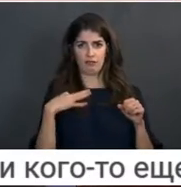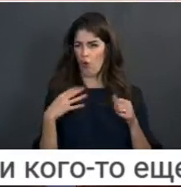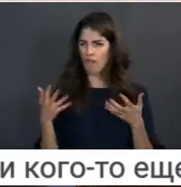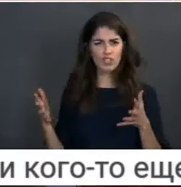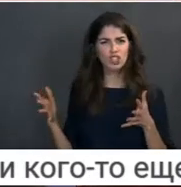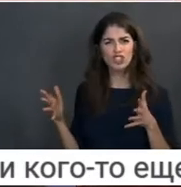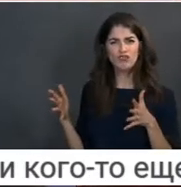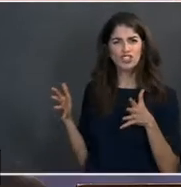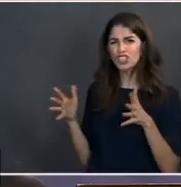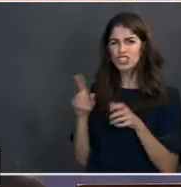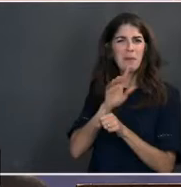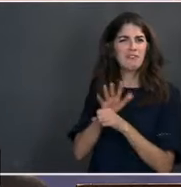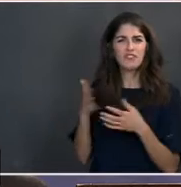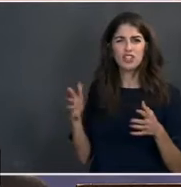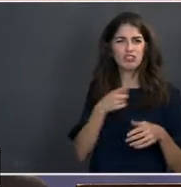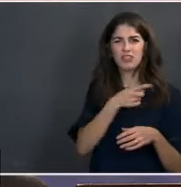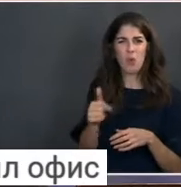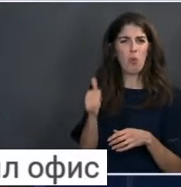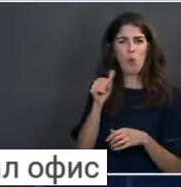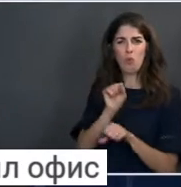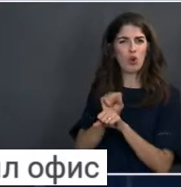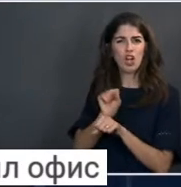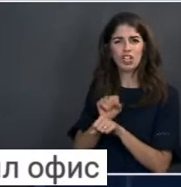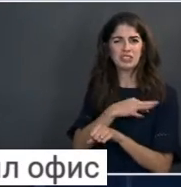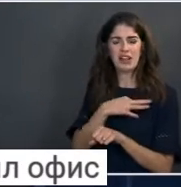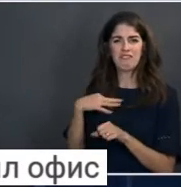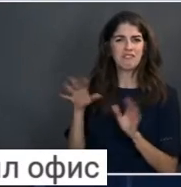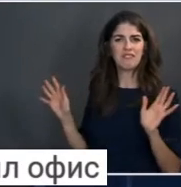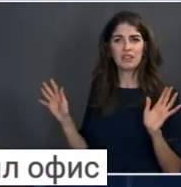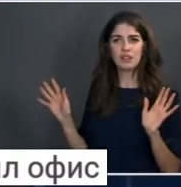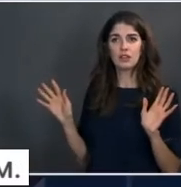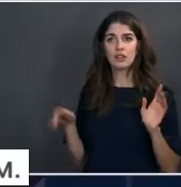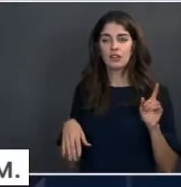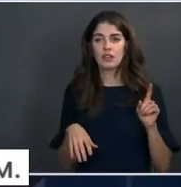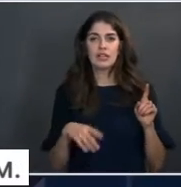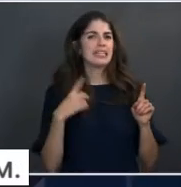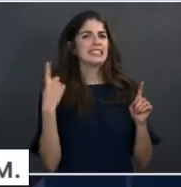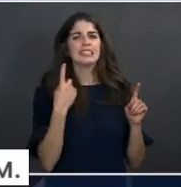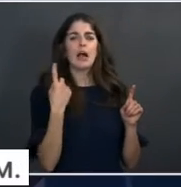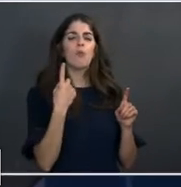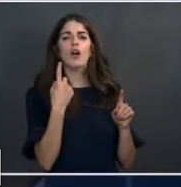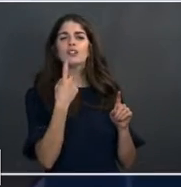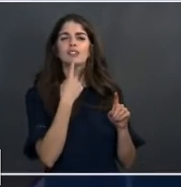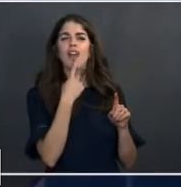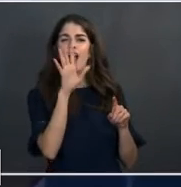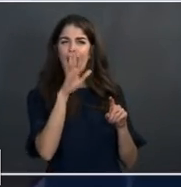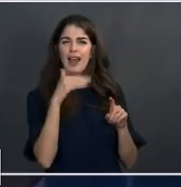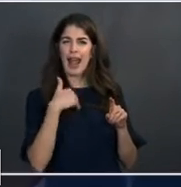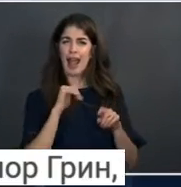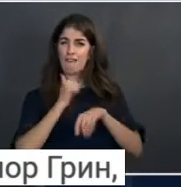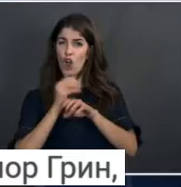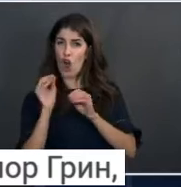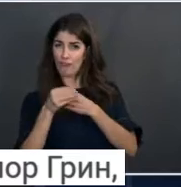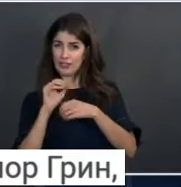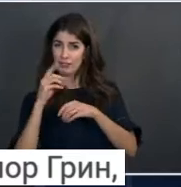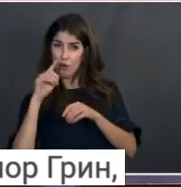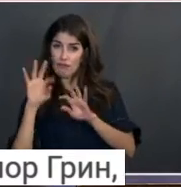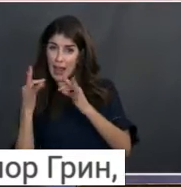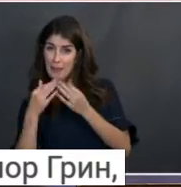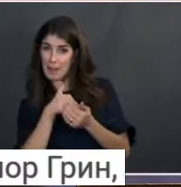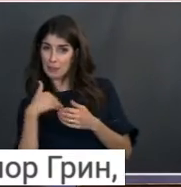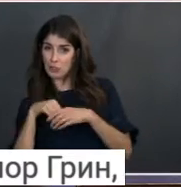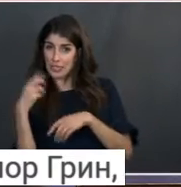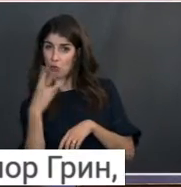Valerie Biden or anybody else? No, reports that there was an office in the West Wing were not accurate. Gotcha. And then one